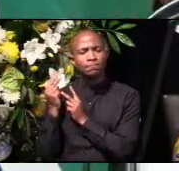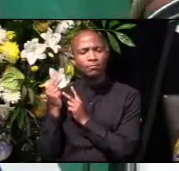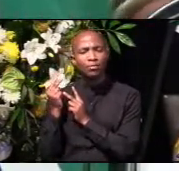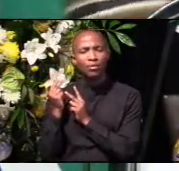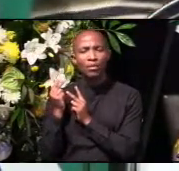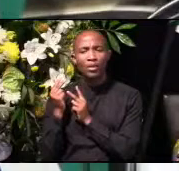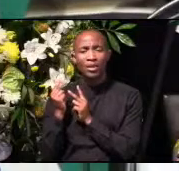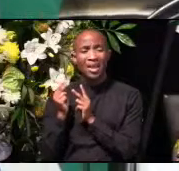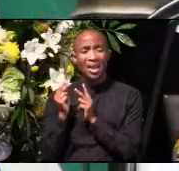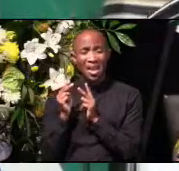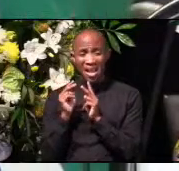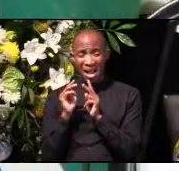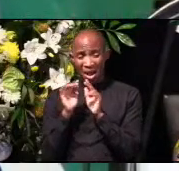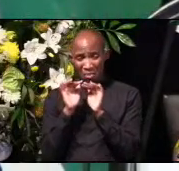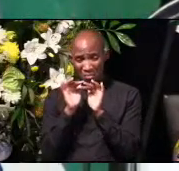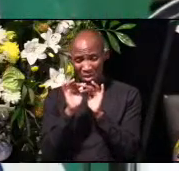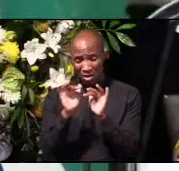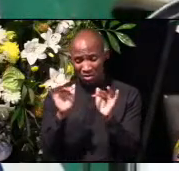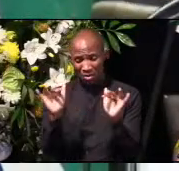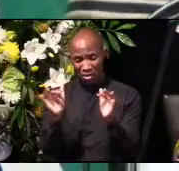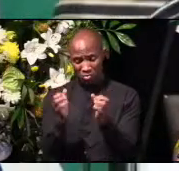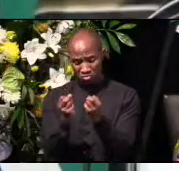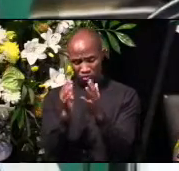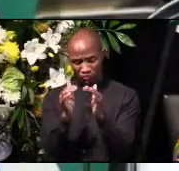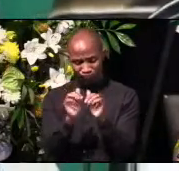of the people are given agency